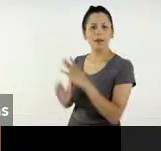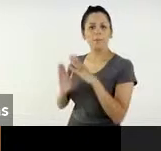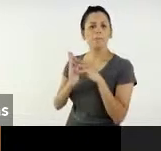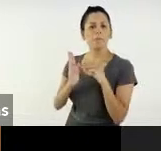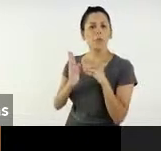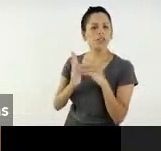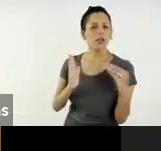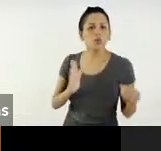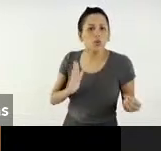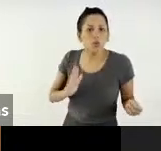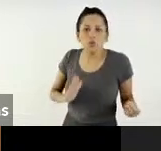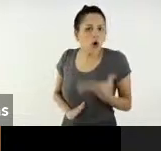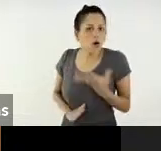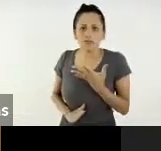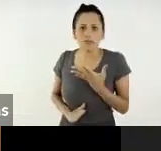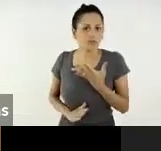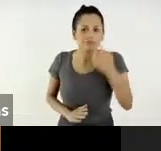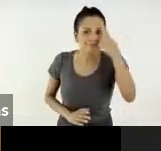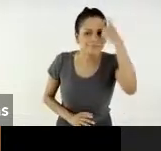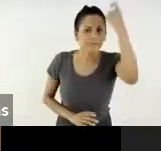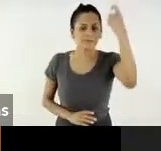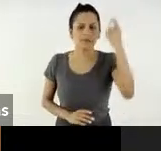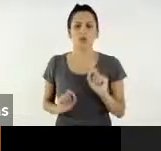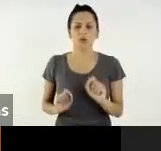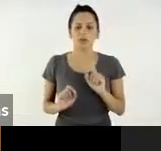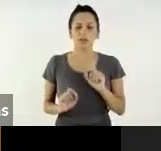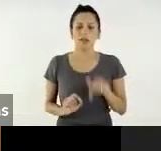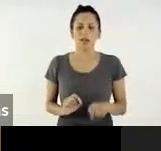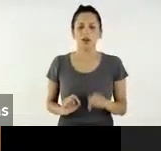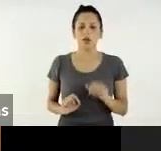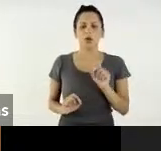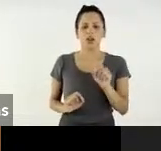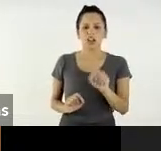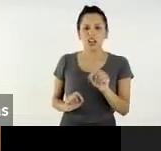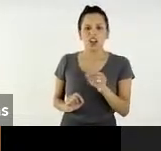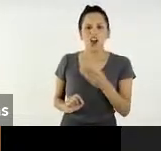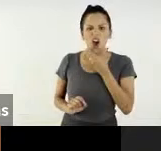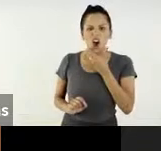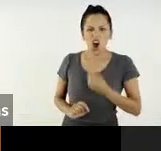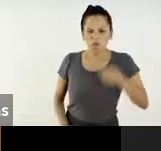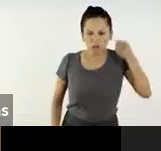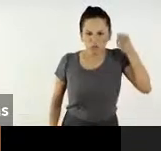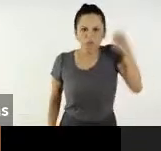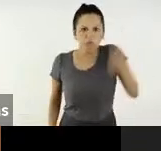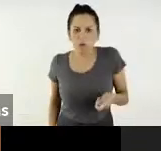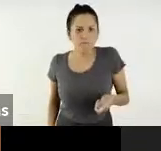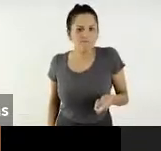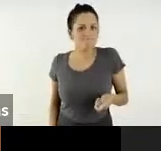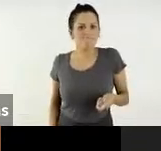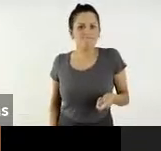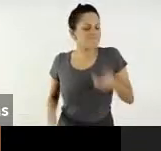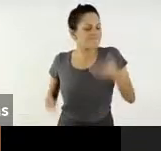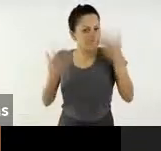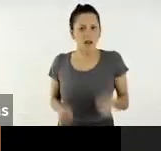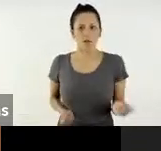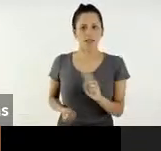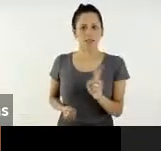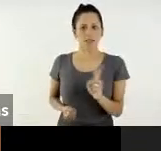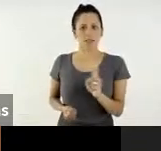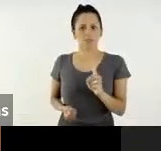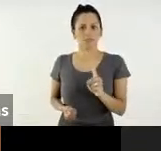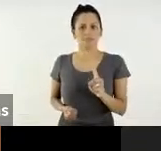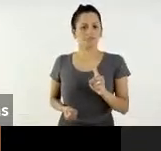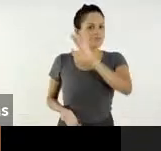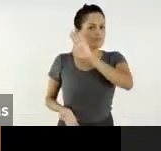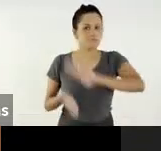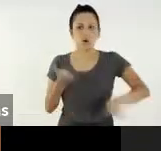domination. These women sought intellectual idealism, creative freedom, and fundamental joy.